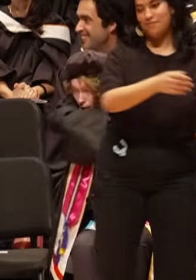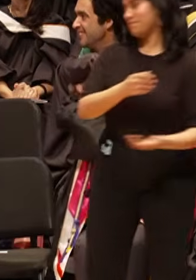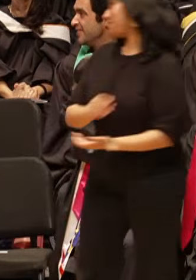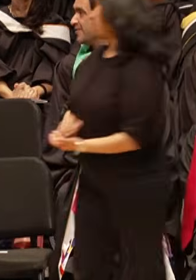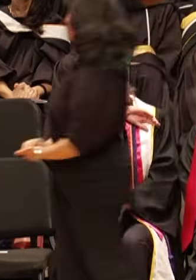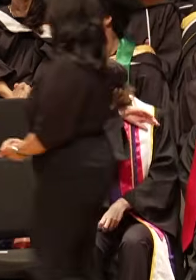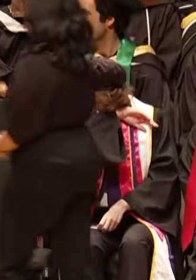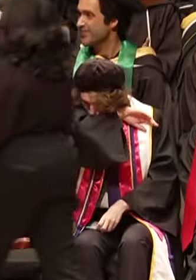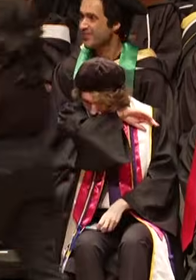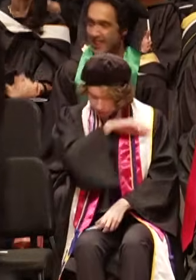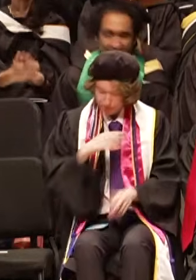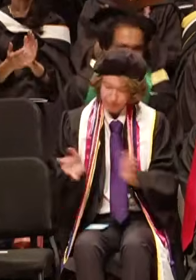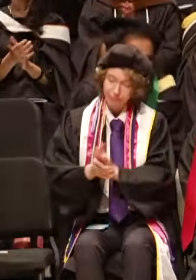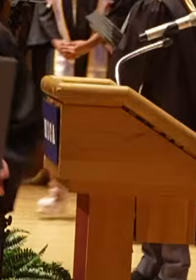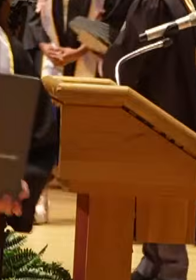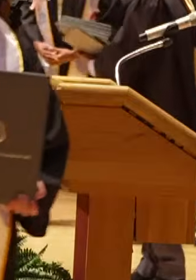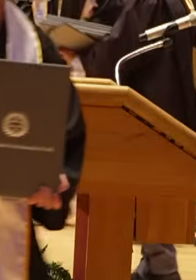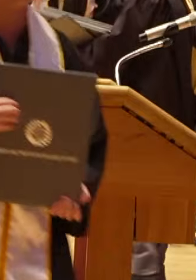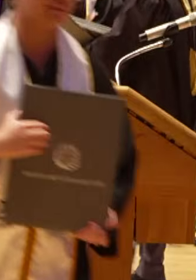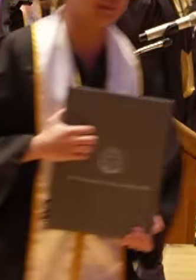Ayana Lewis.